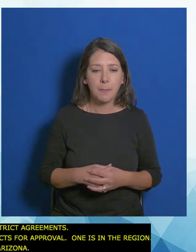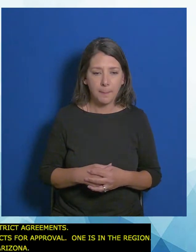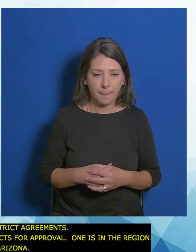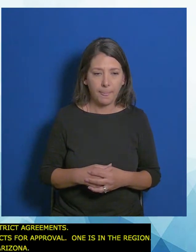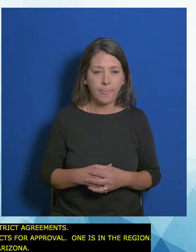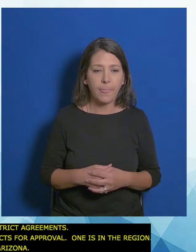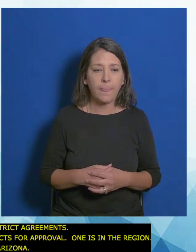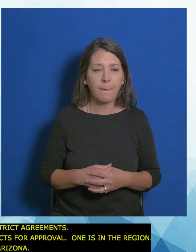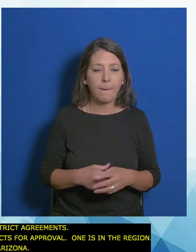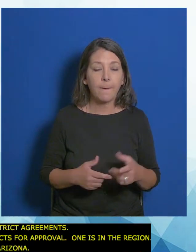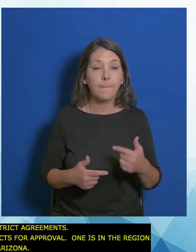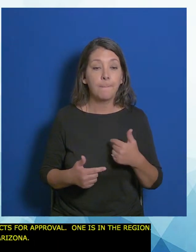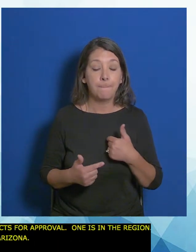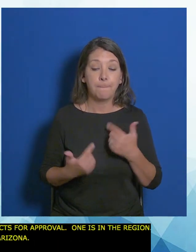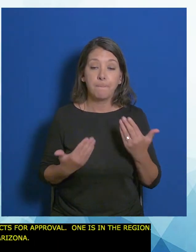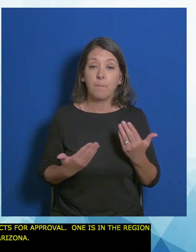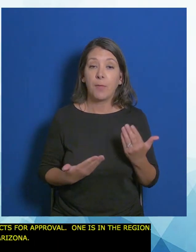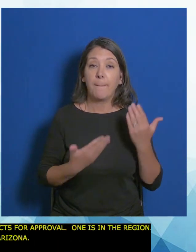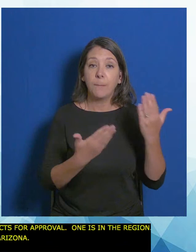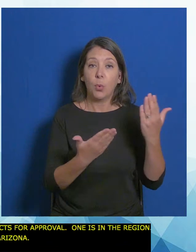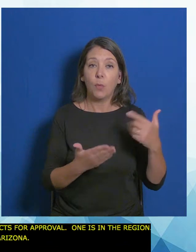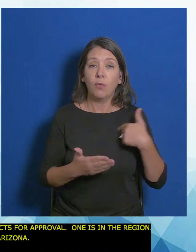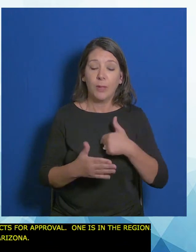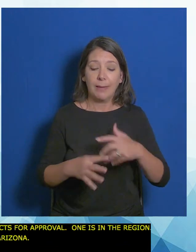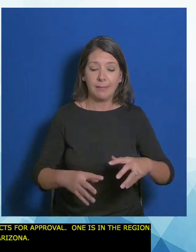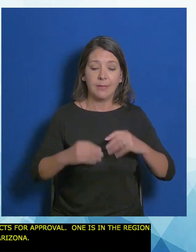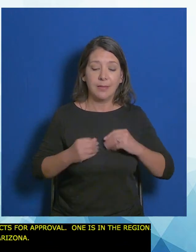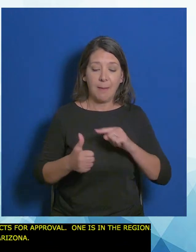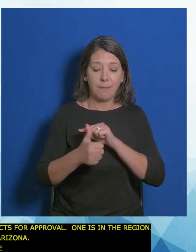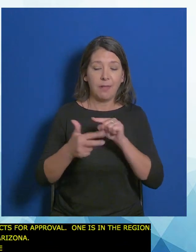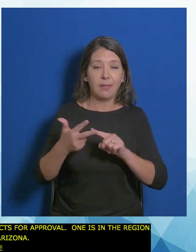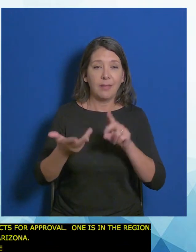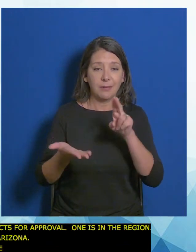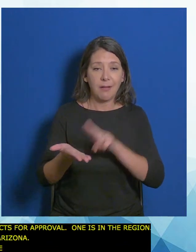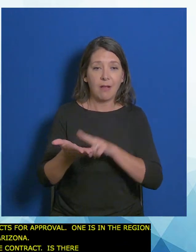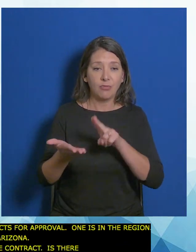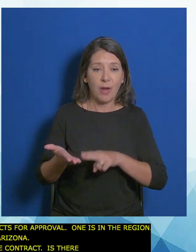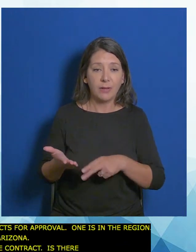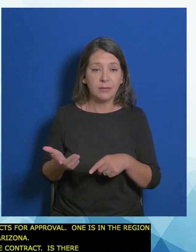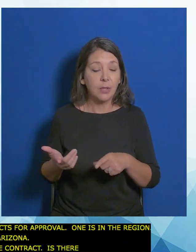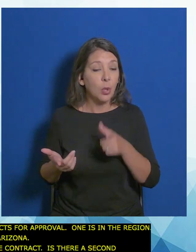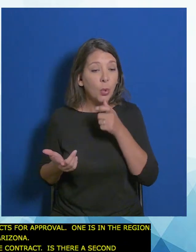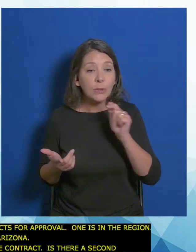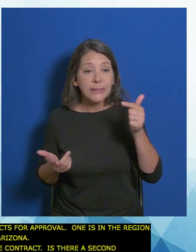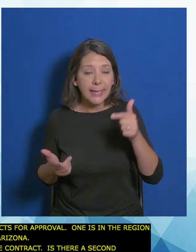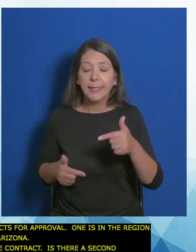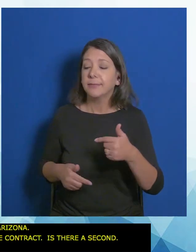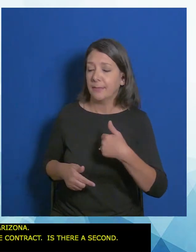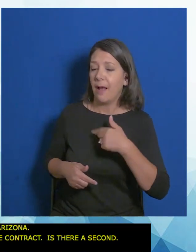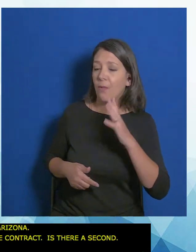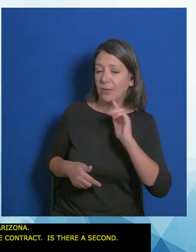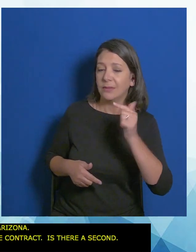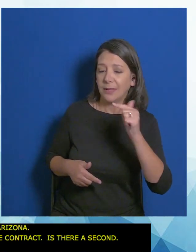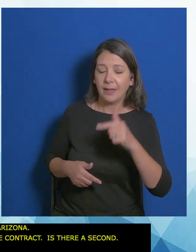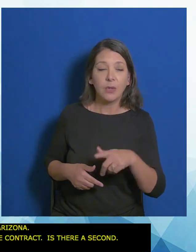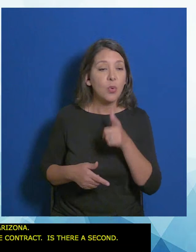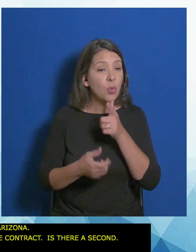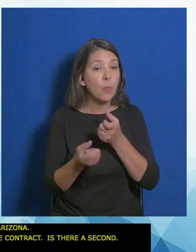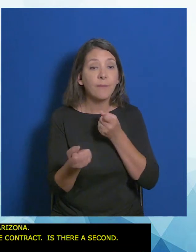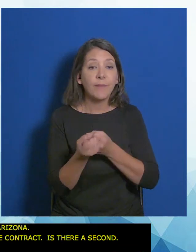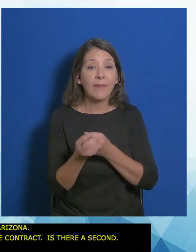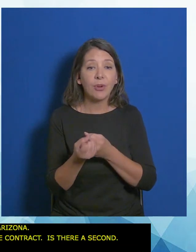I move that we accept these contracts. Is there a second? I'll second. Thank you. All in favor say